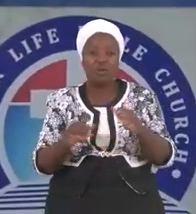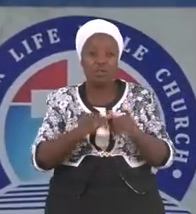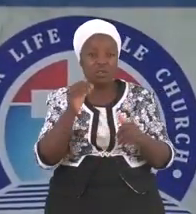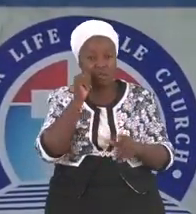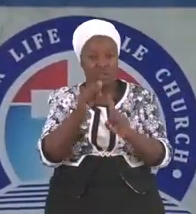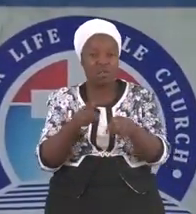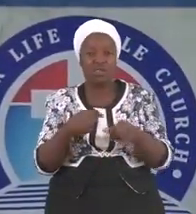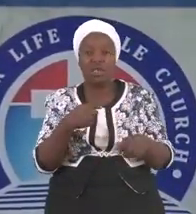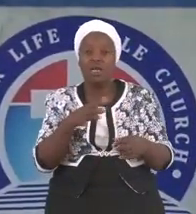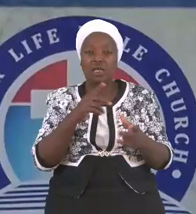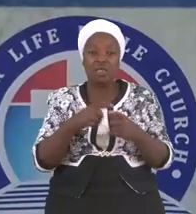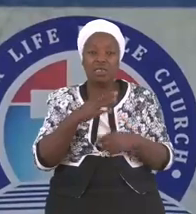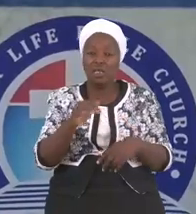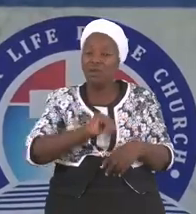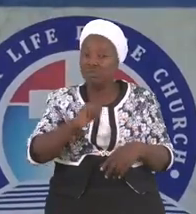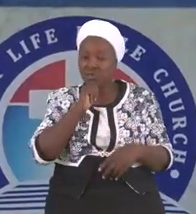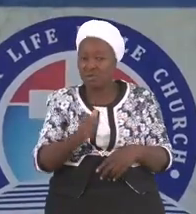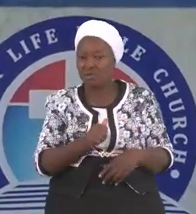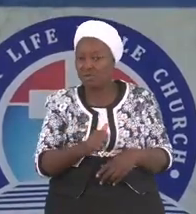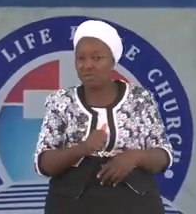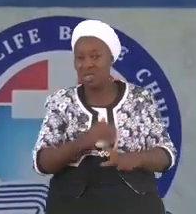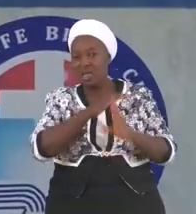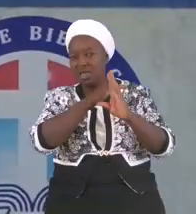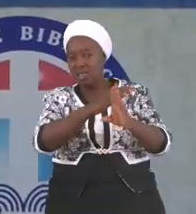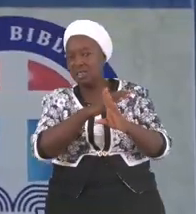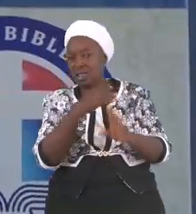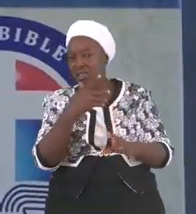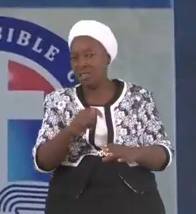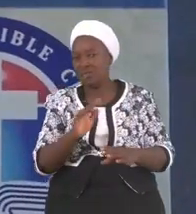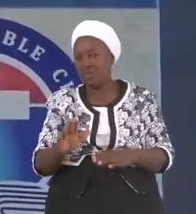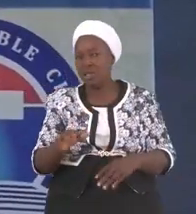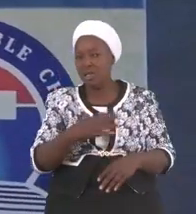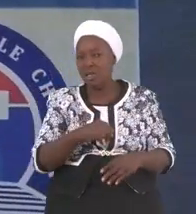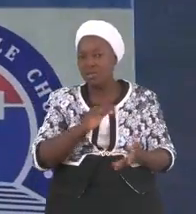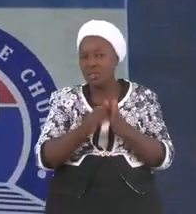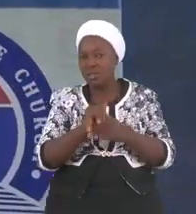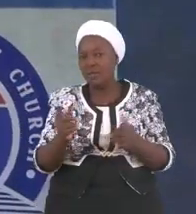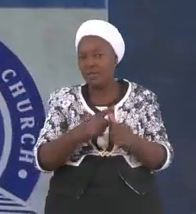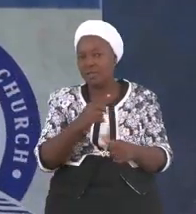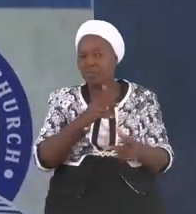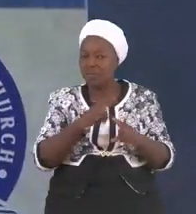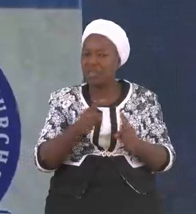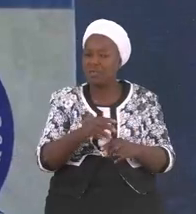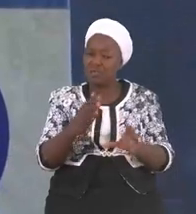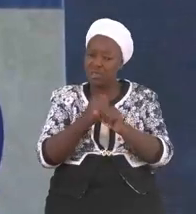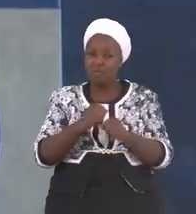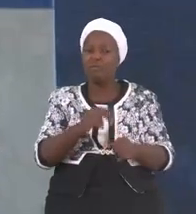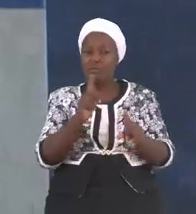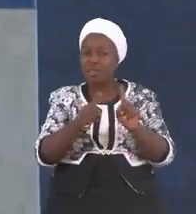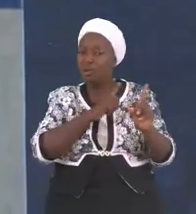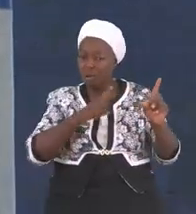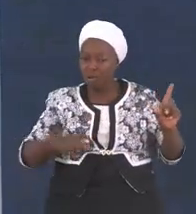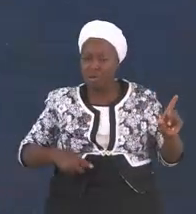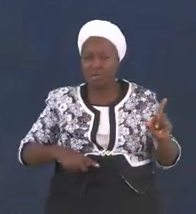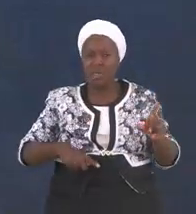not going to hinder those who are going to be forced, and they will receive. But Lord, yet the